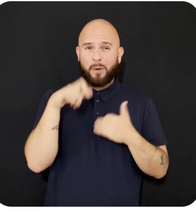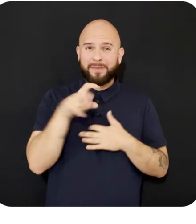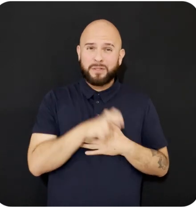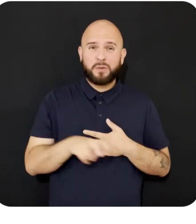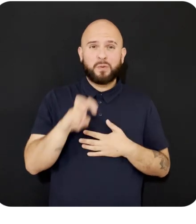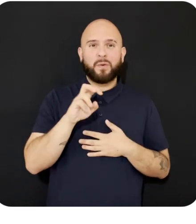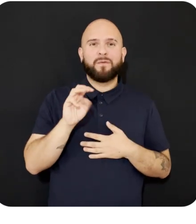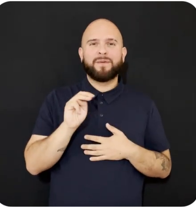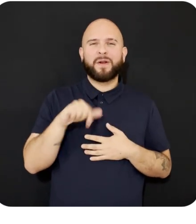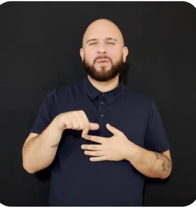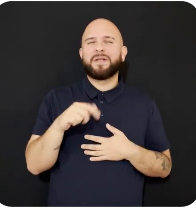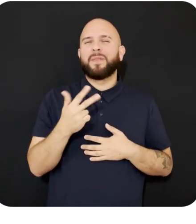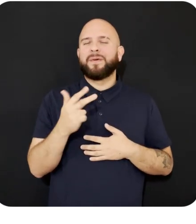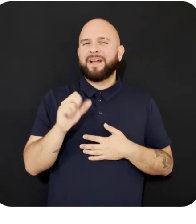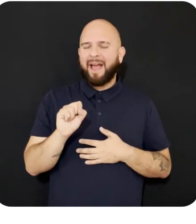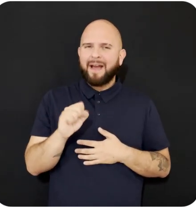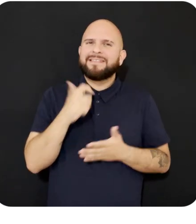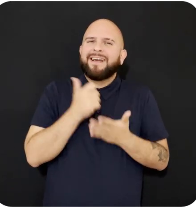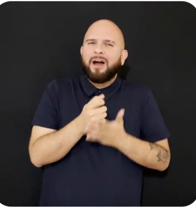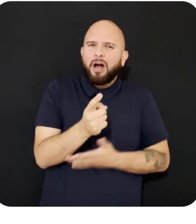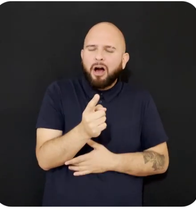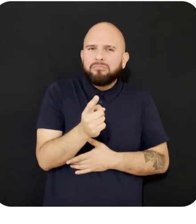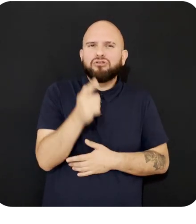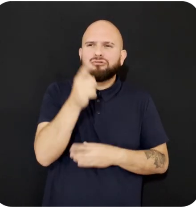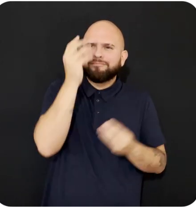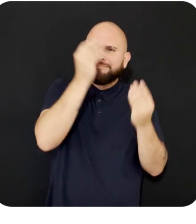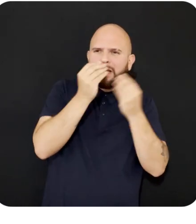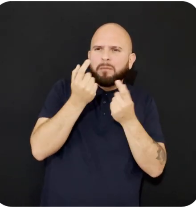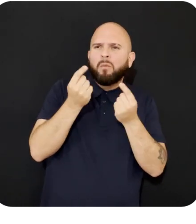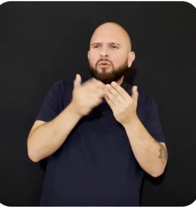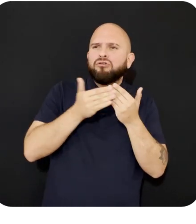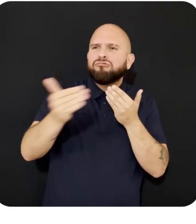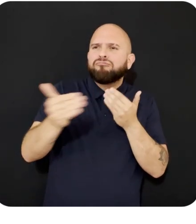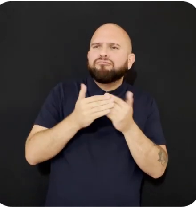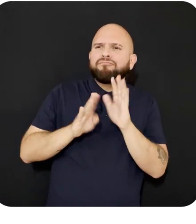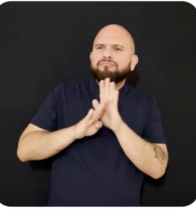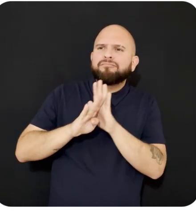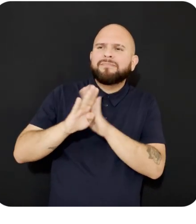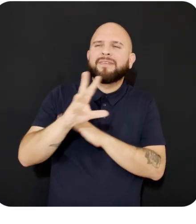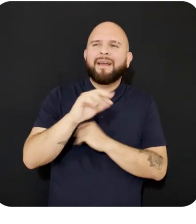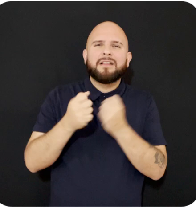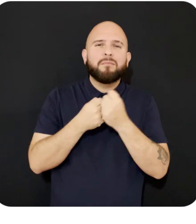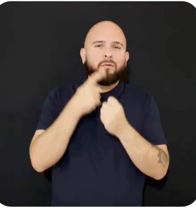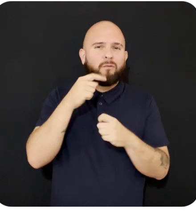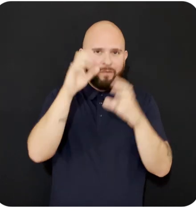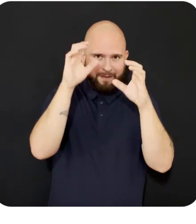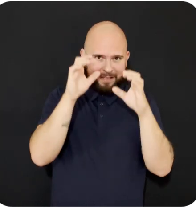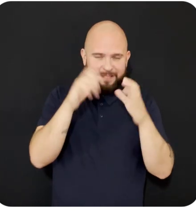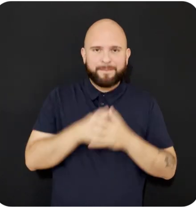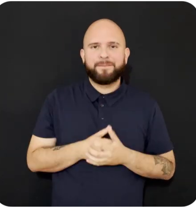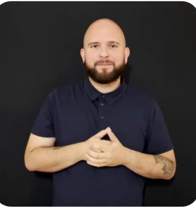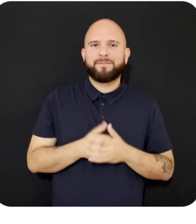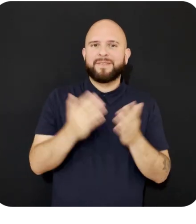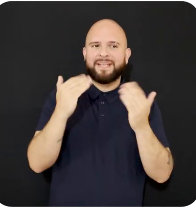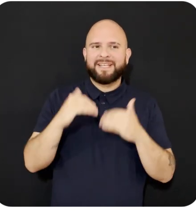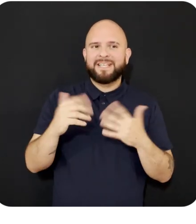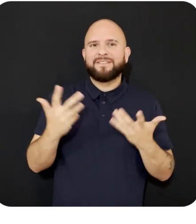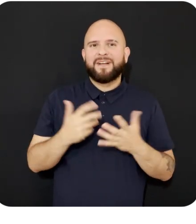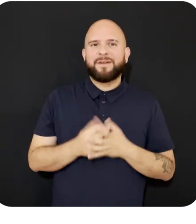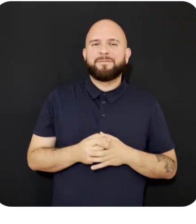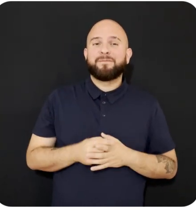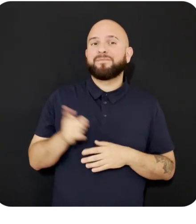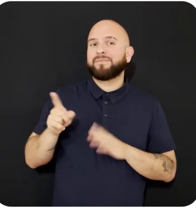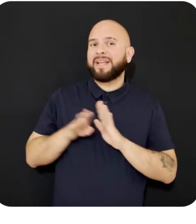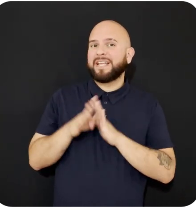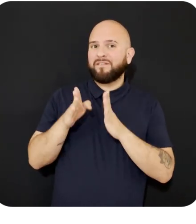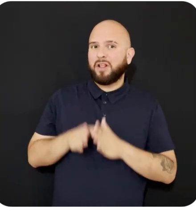tour of the Meta Quest 3S helped as you start considering your future development plans and support for the headset. Next up, we're going to hear